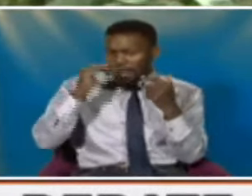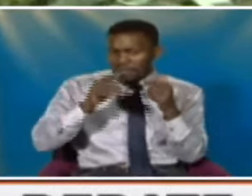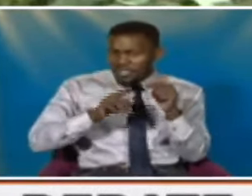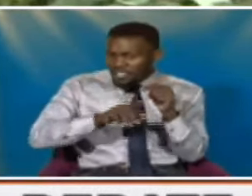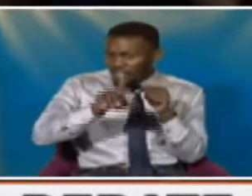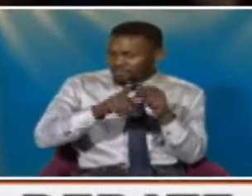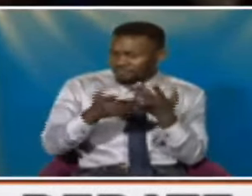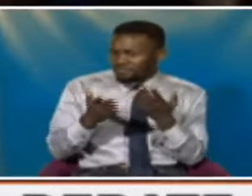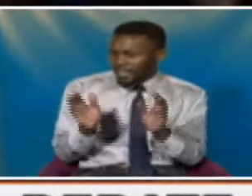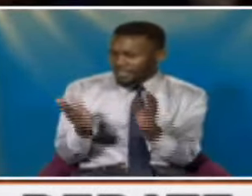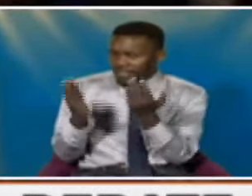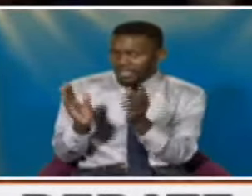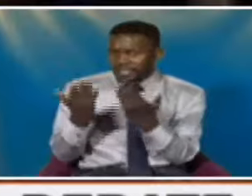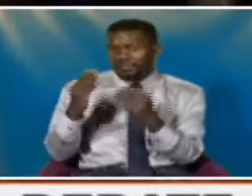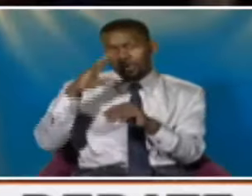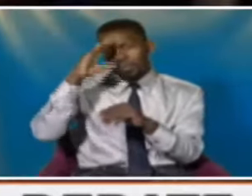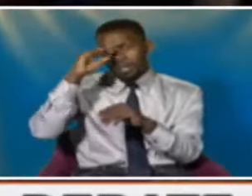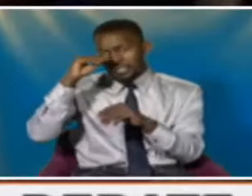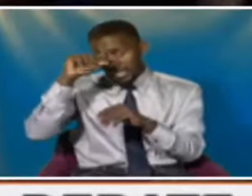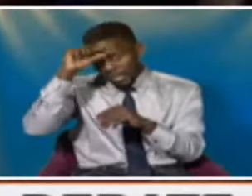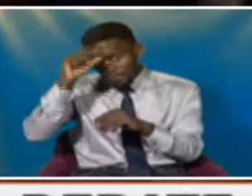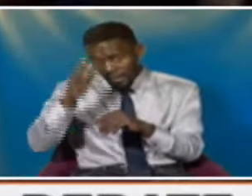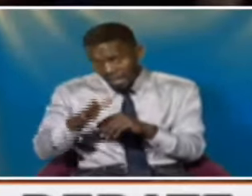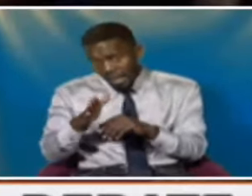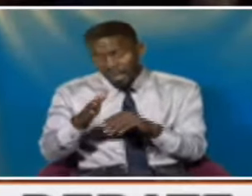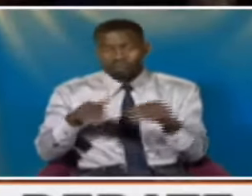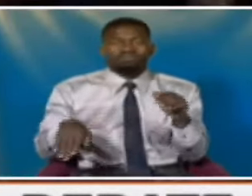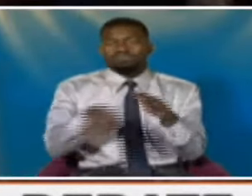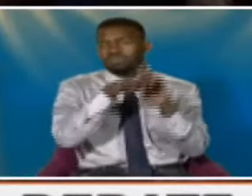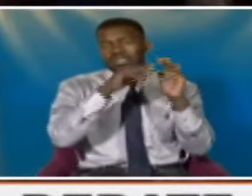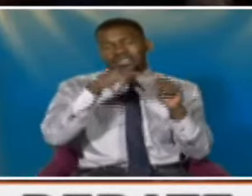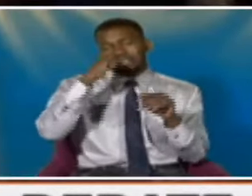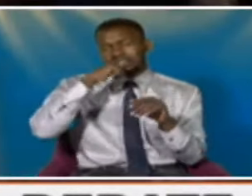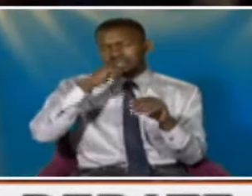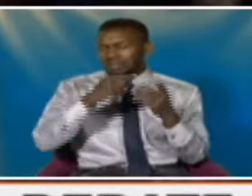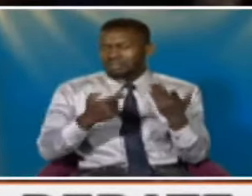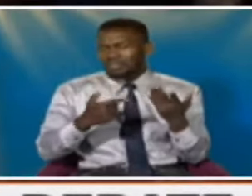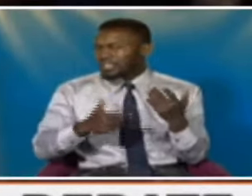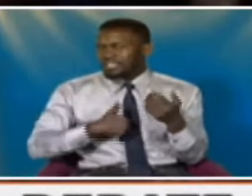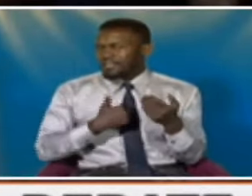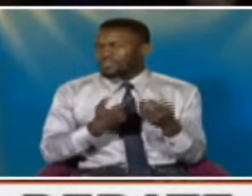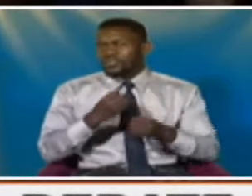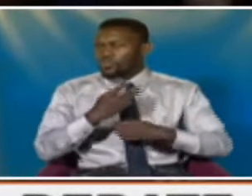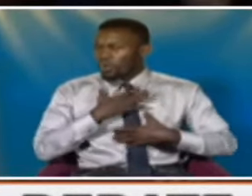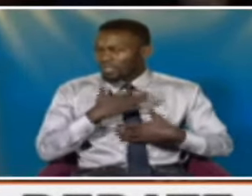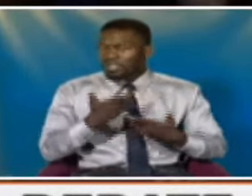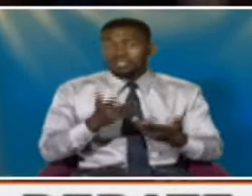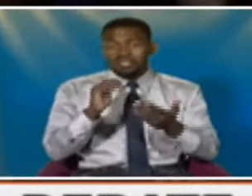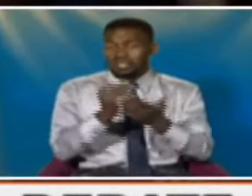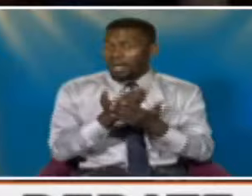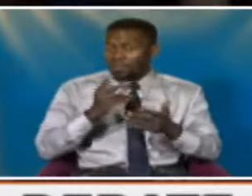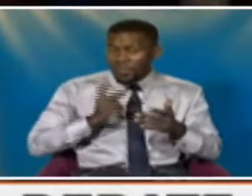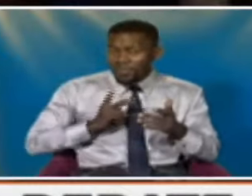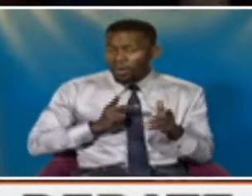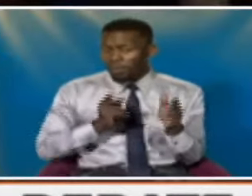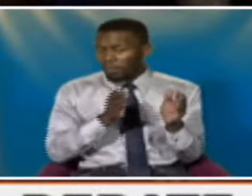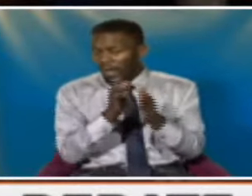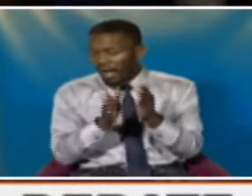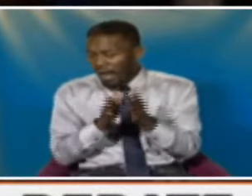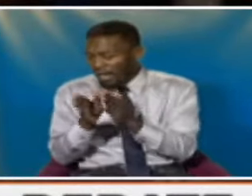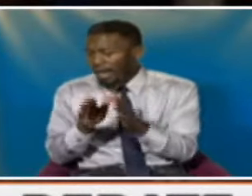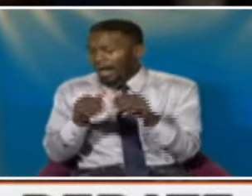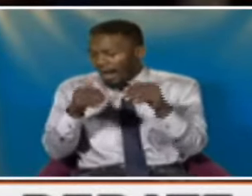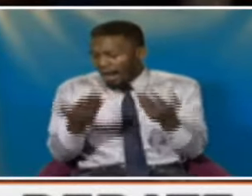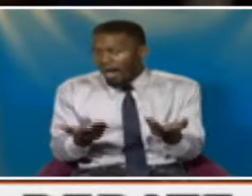on Muguka. Sasa, ile kitu inatushinda ni kwamba, watu walienda wakapanga, Muguka iwe banned, isiende